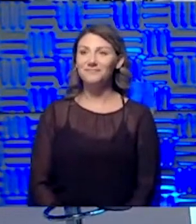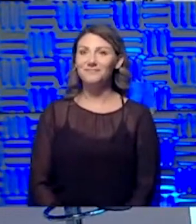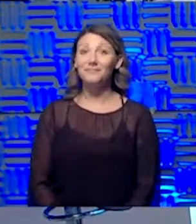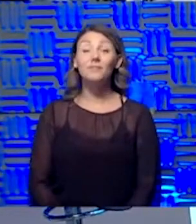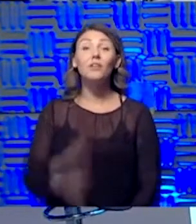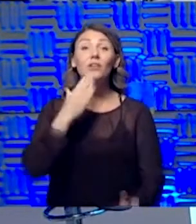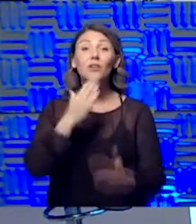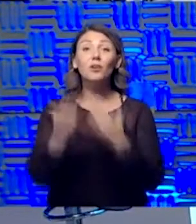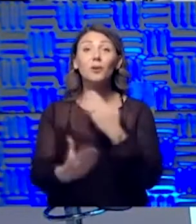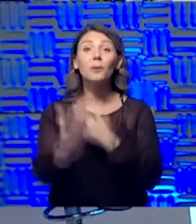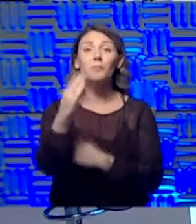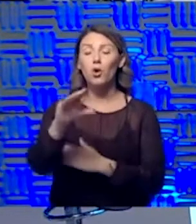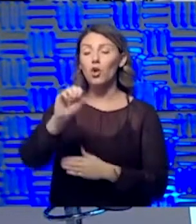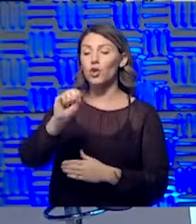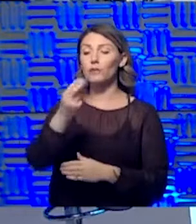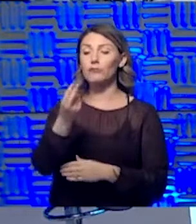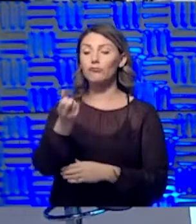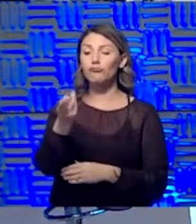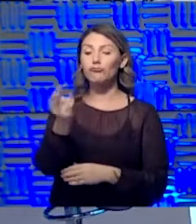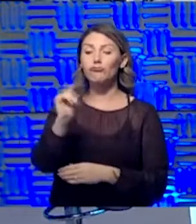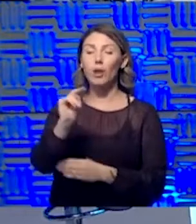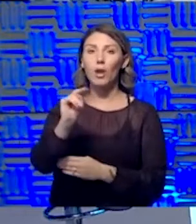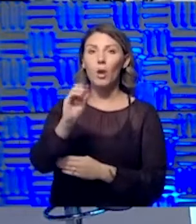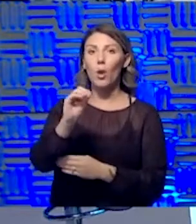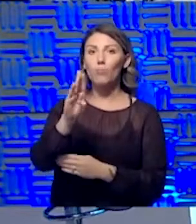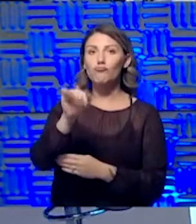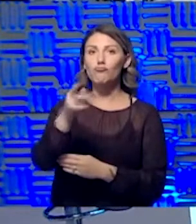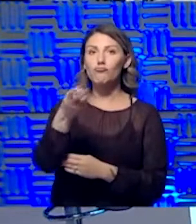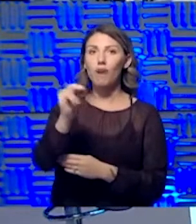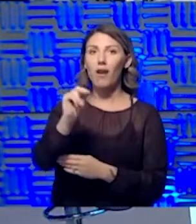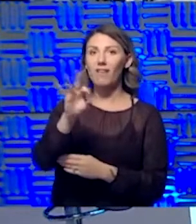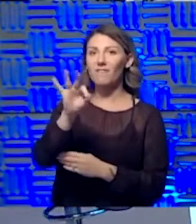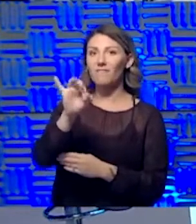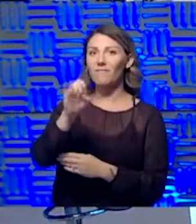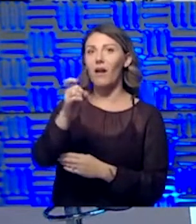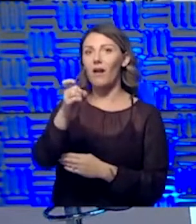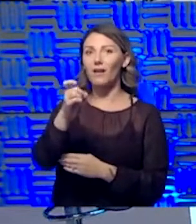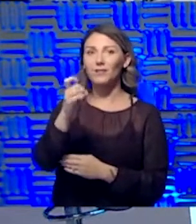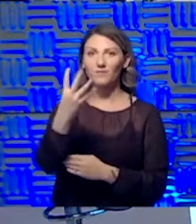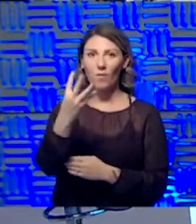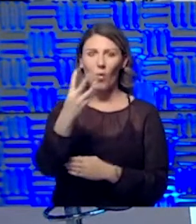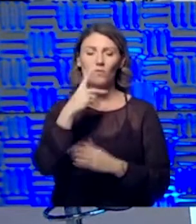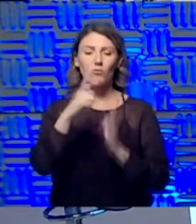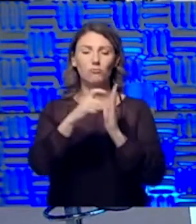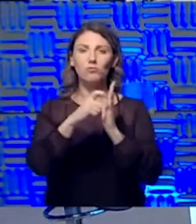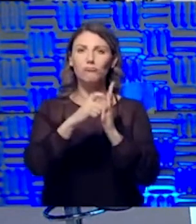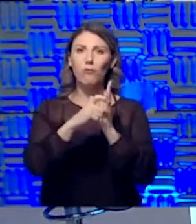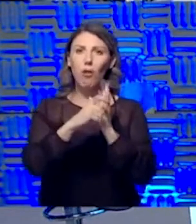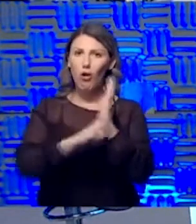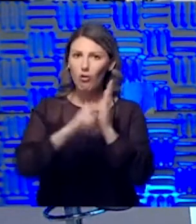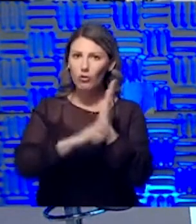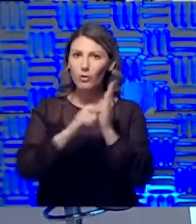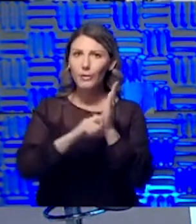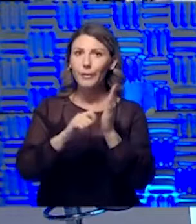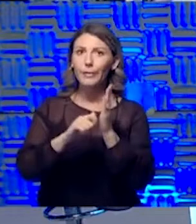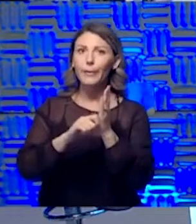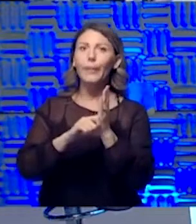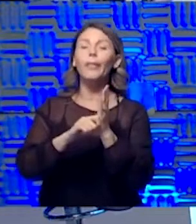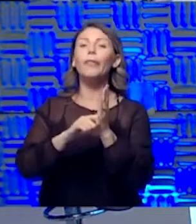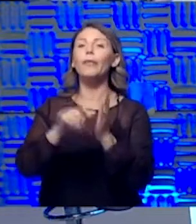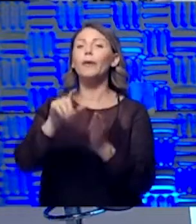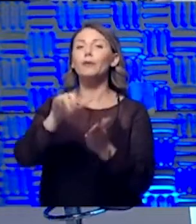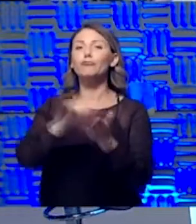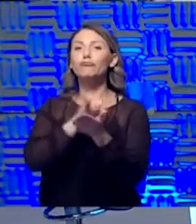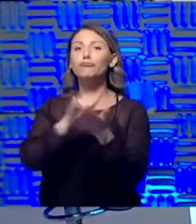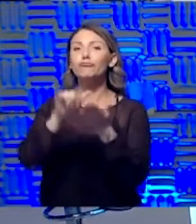Good morning. This is Shannon O'Brien at Fox 4. I'll jump in and start. There was an article in the New York Times over the weekend,